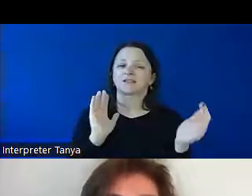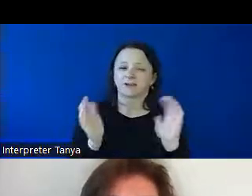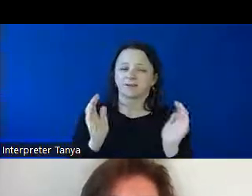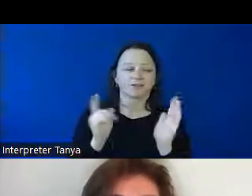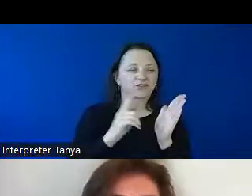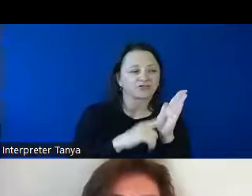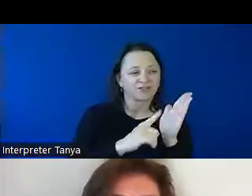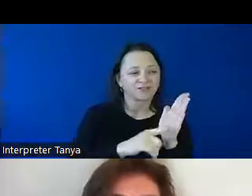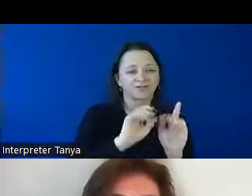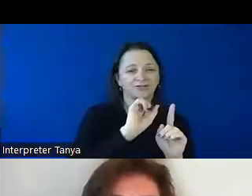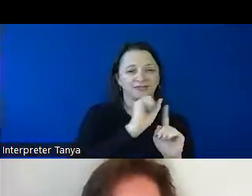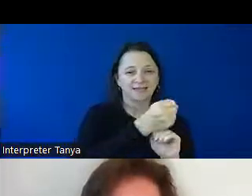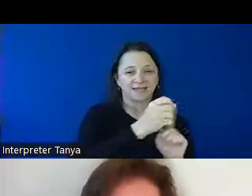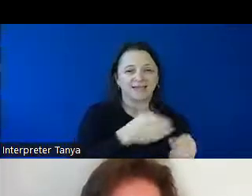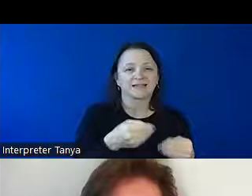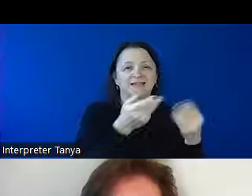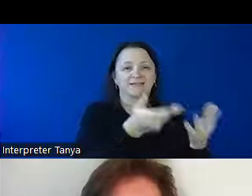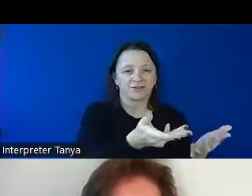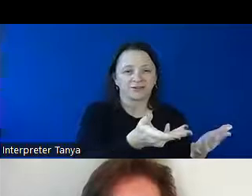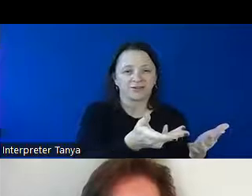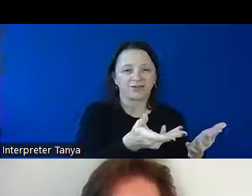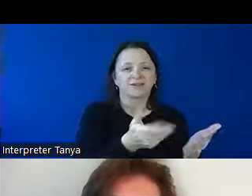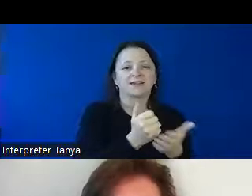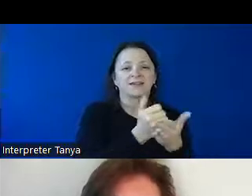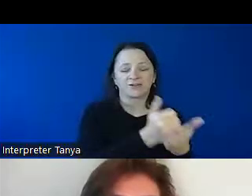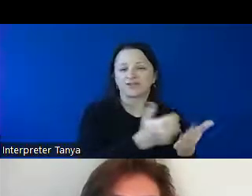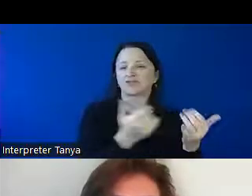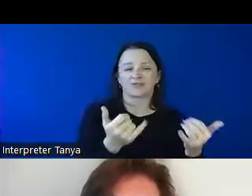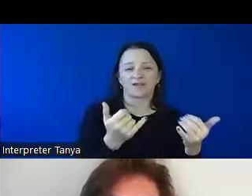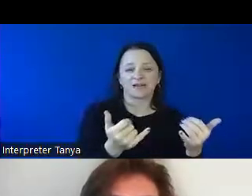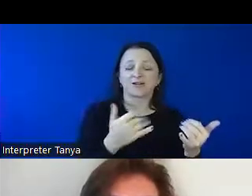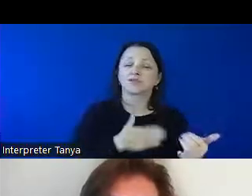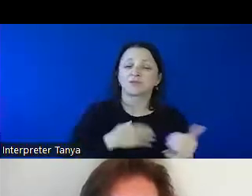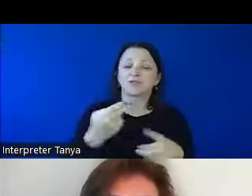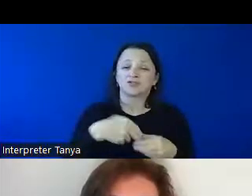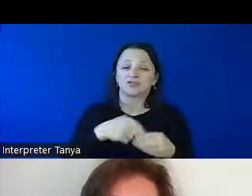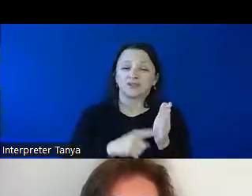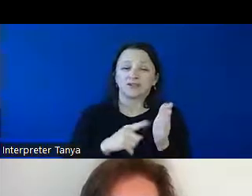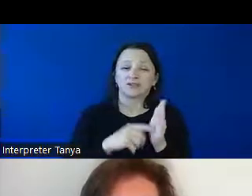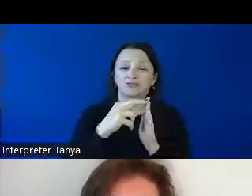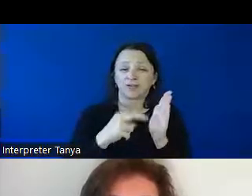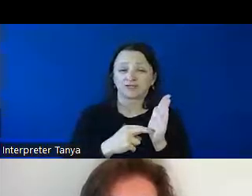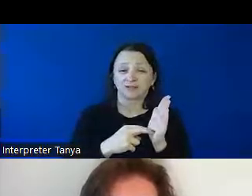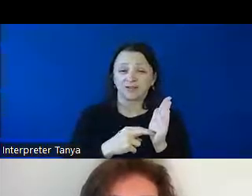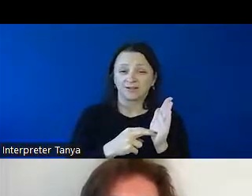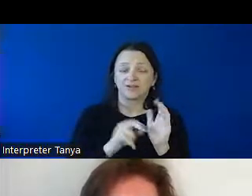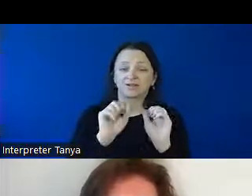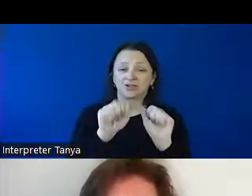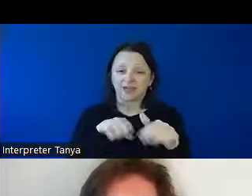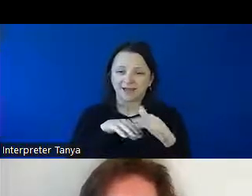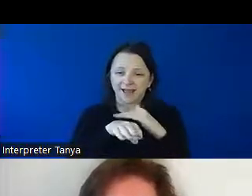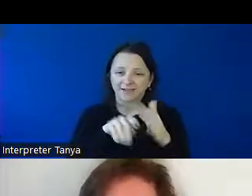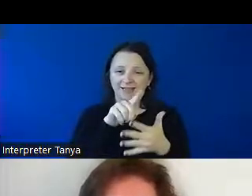research setting delivered interventions right now. So please join our research registry so that you can access